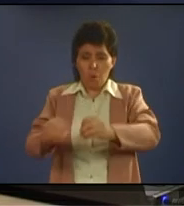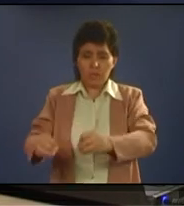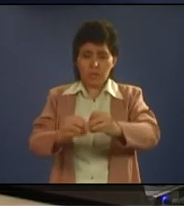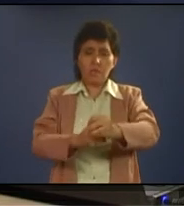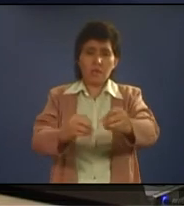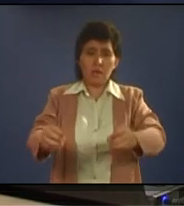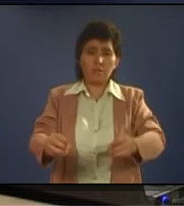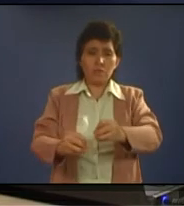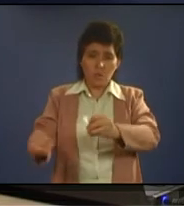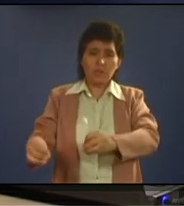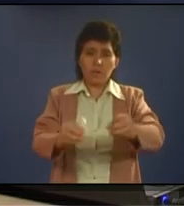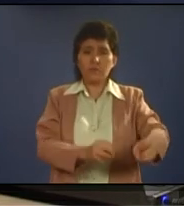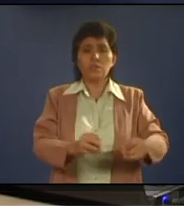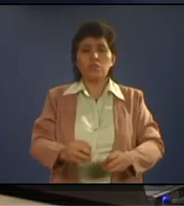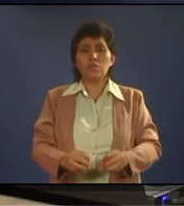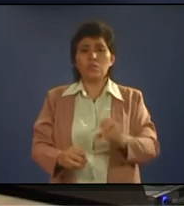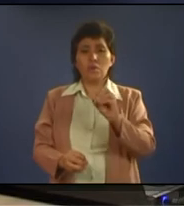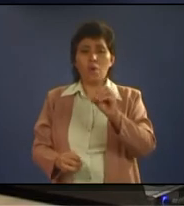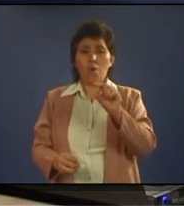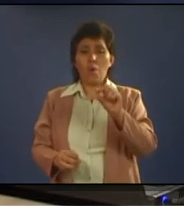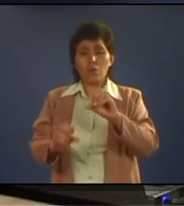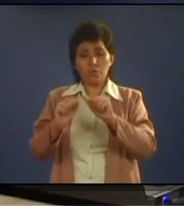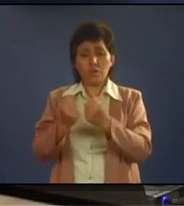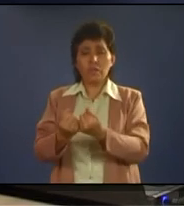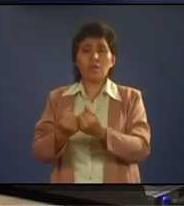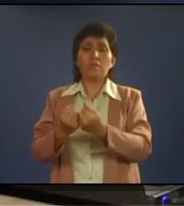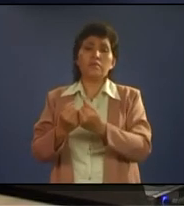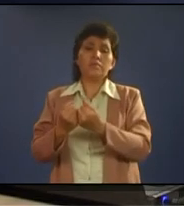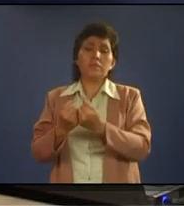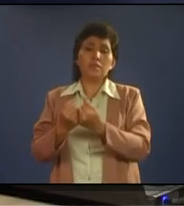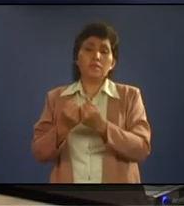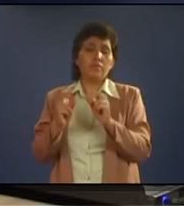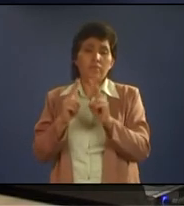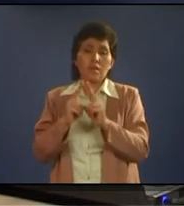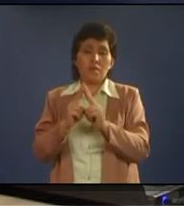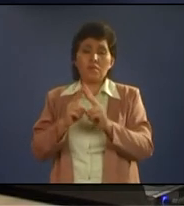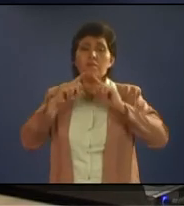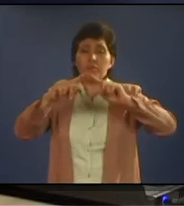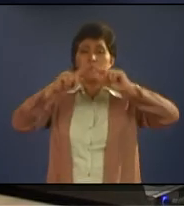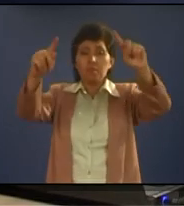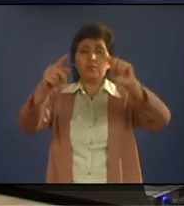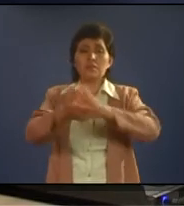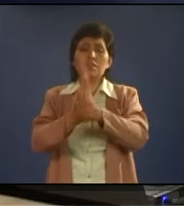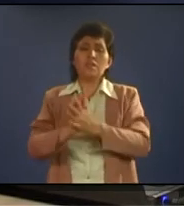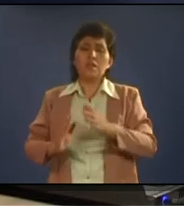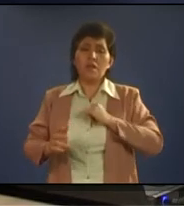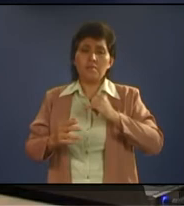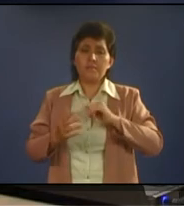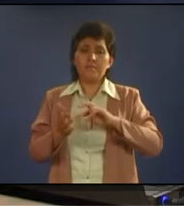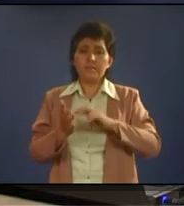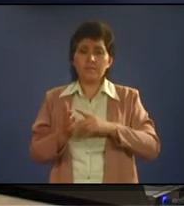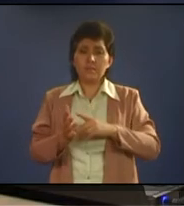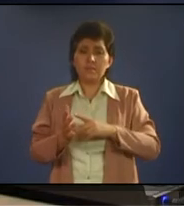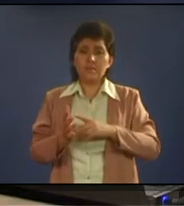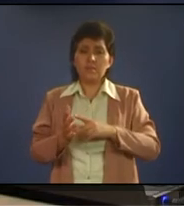also next one I would like to mention is Yohei Mourinho. I don't know if I pronounce his name correctly. I mean, he's one of